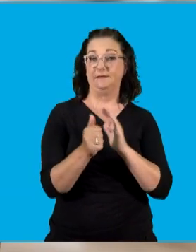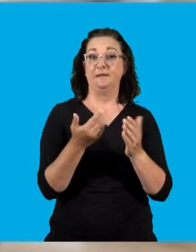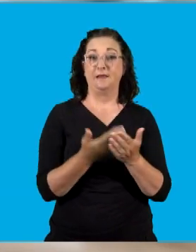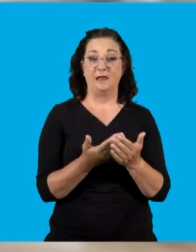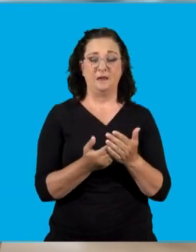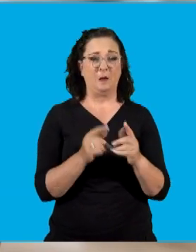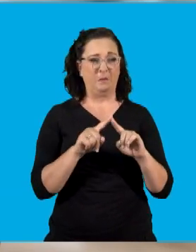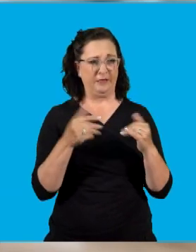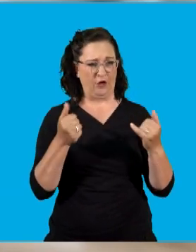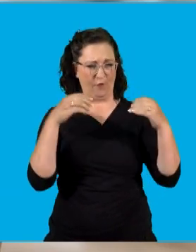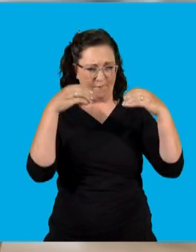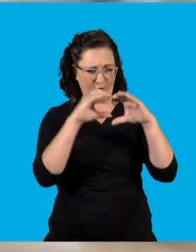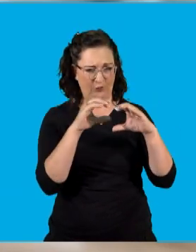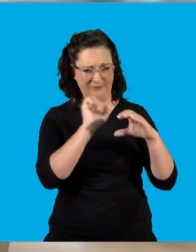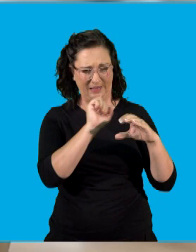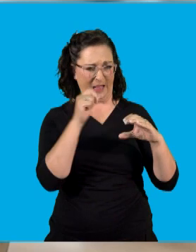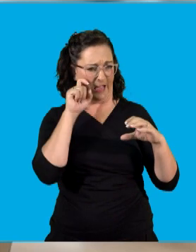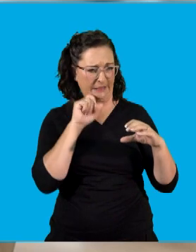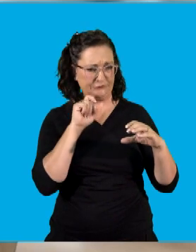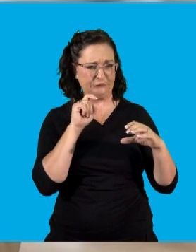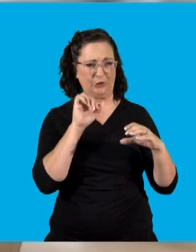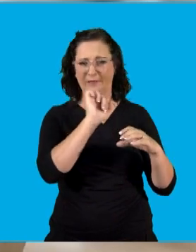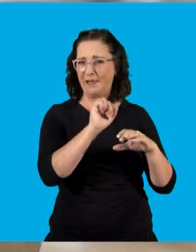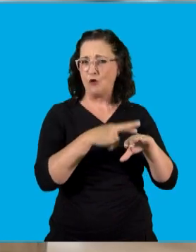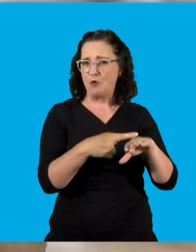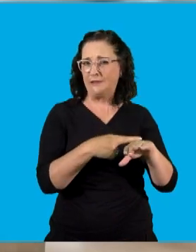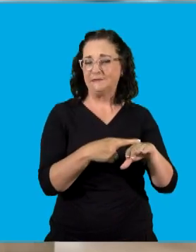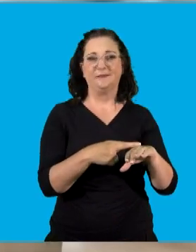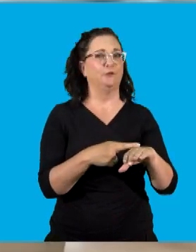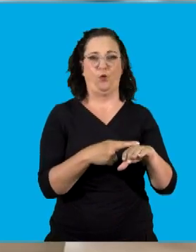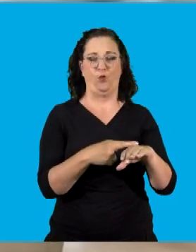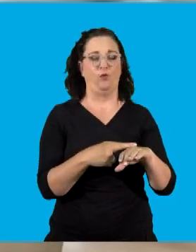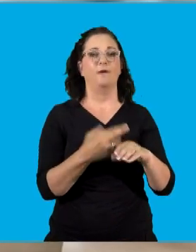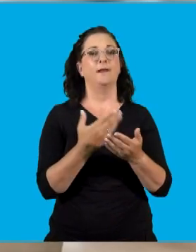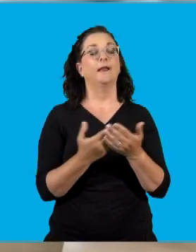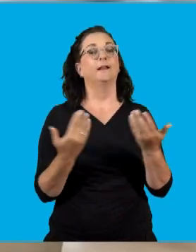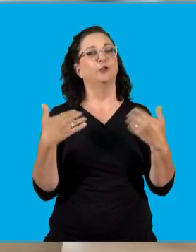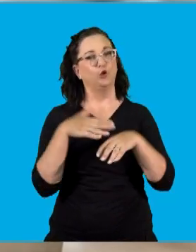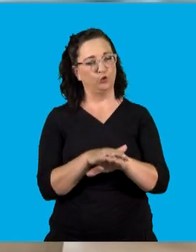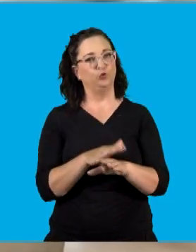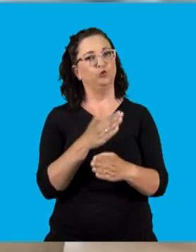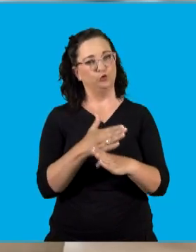not based on their age, not based on their race, but you include everybody.